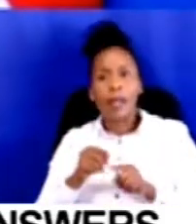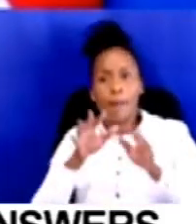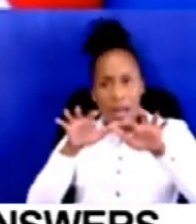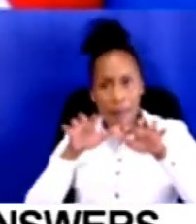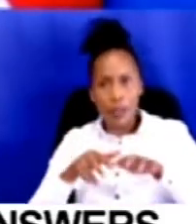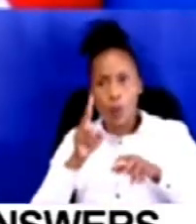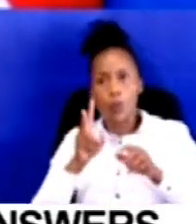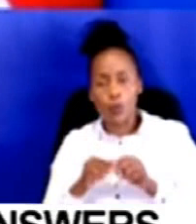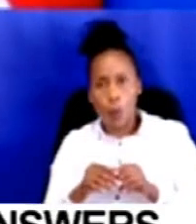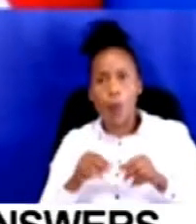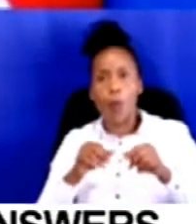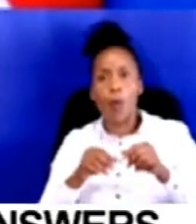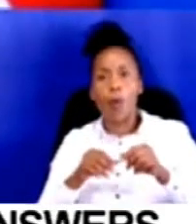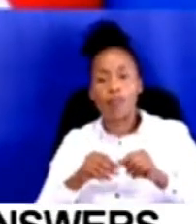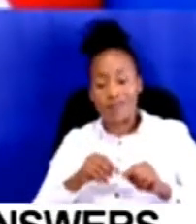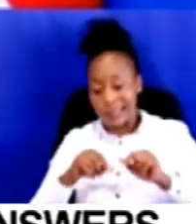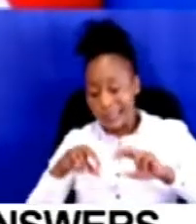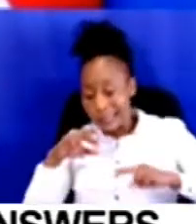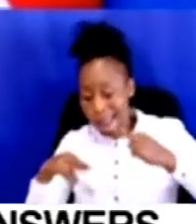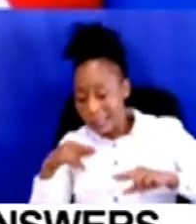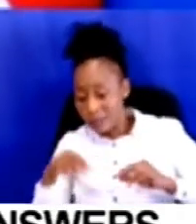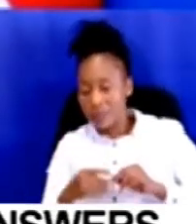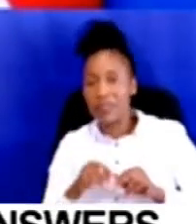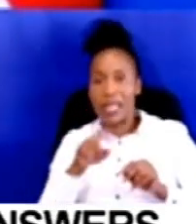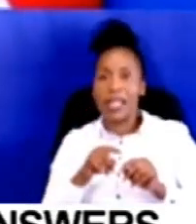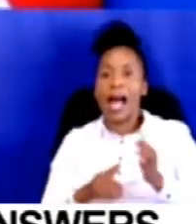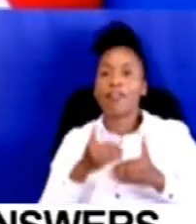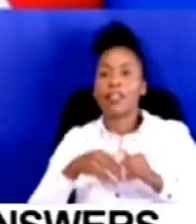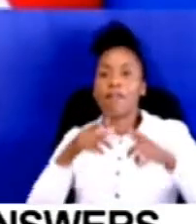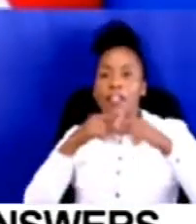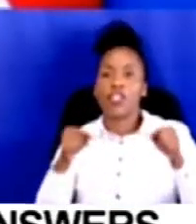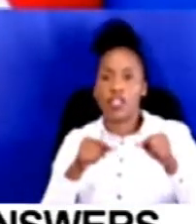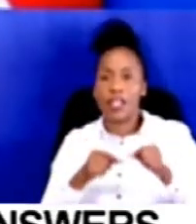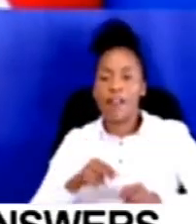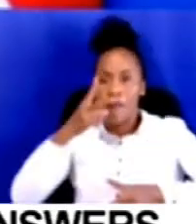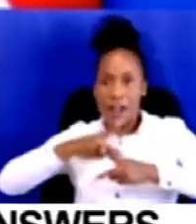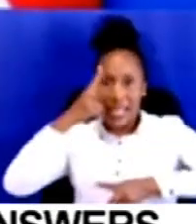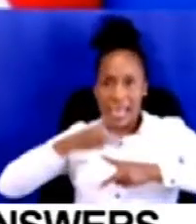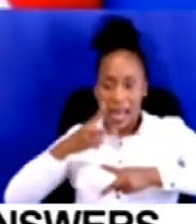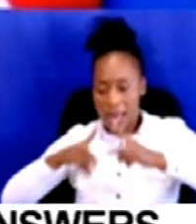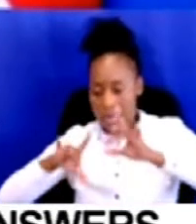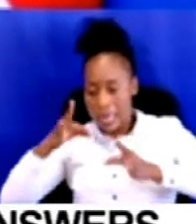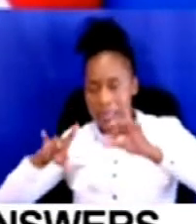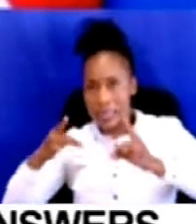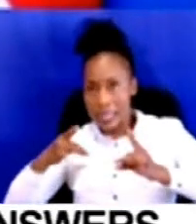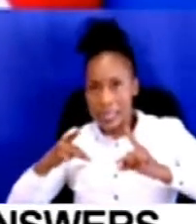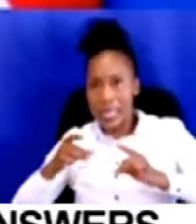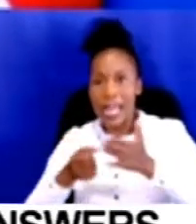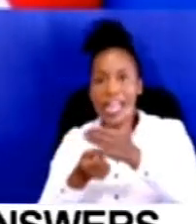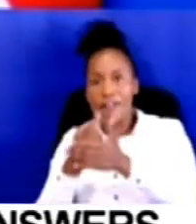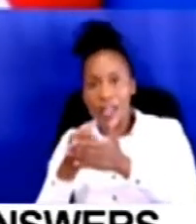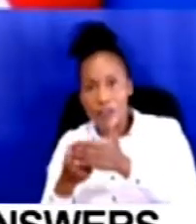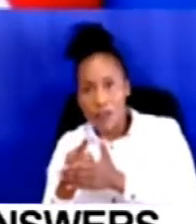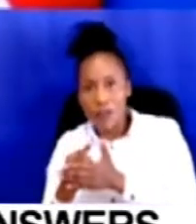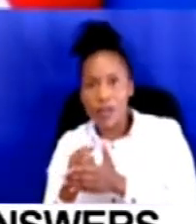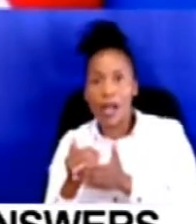the findings and recommendations thereof. In the final analysis, the events and subsequent